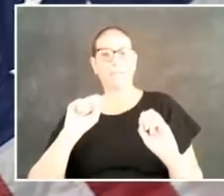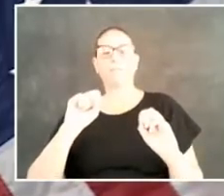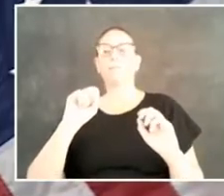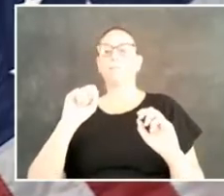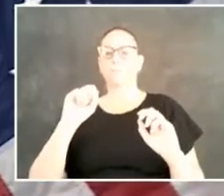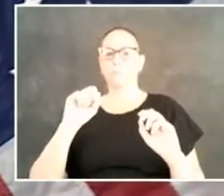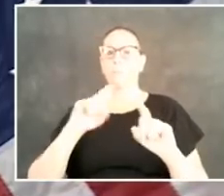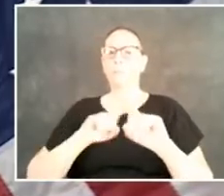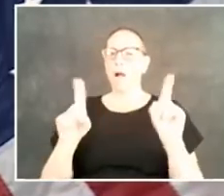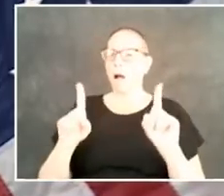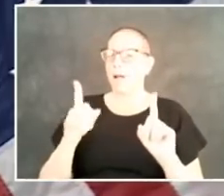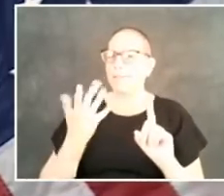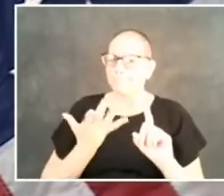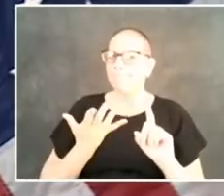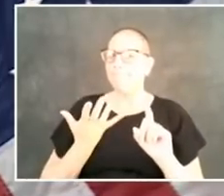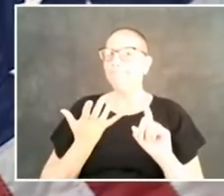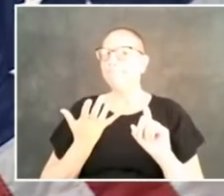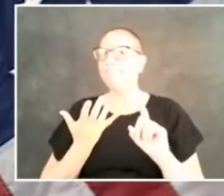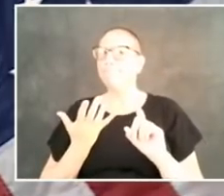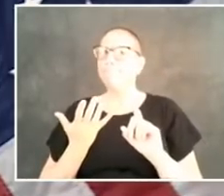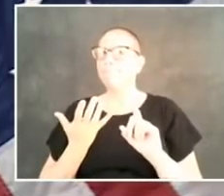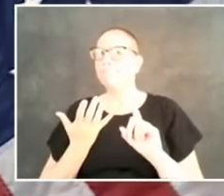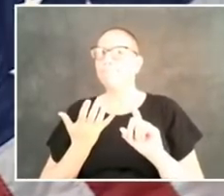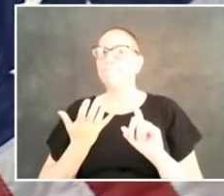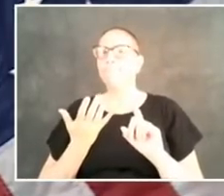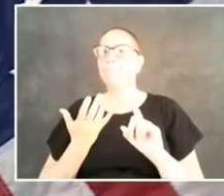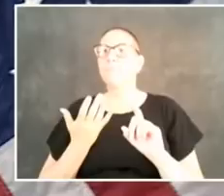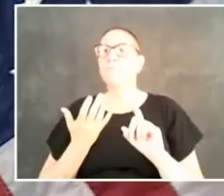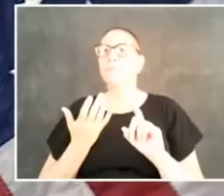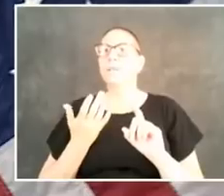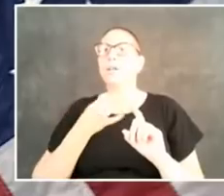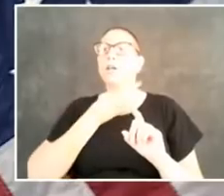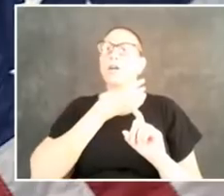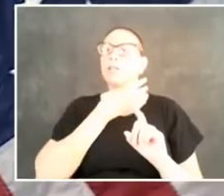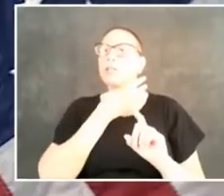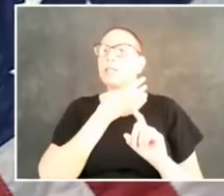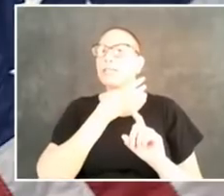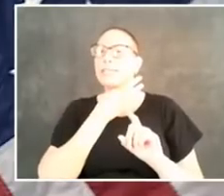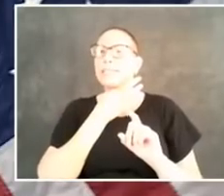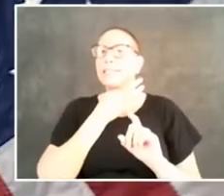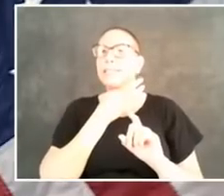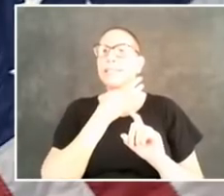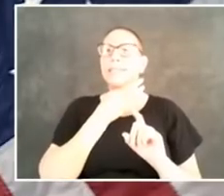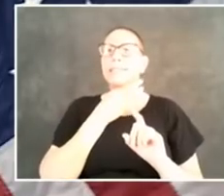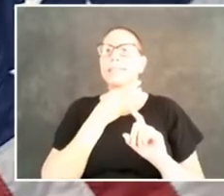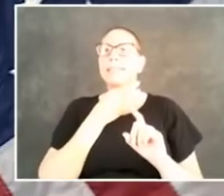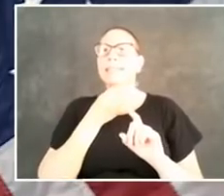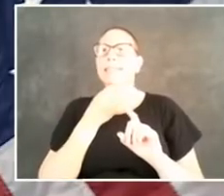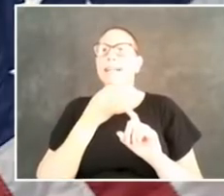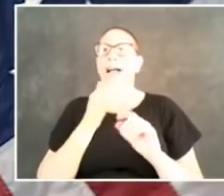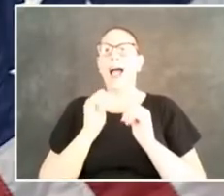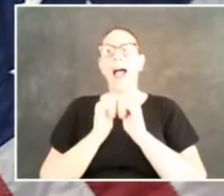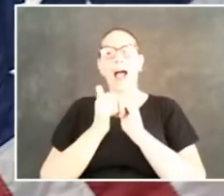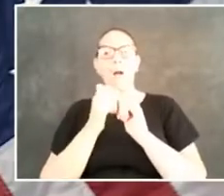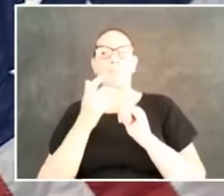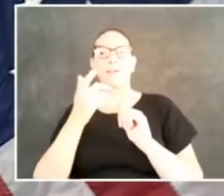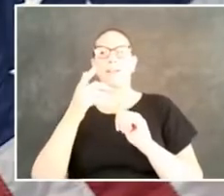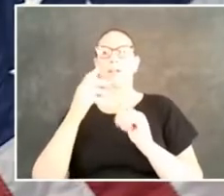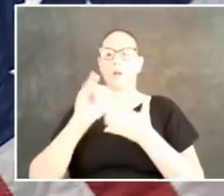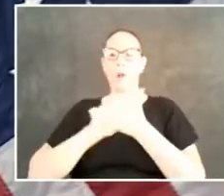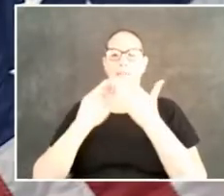bit of possible unequal enforcement and what the city is doing to avoid that. And there's this particular